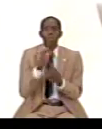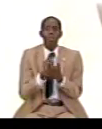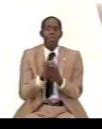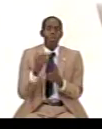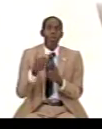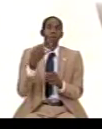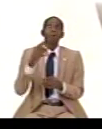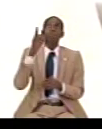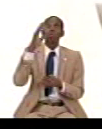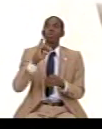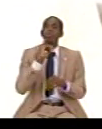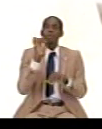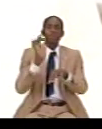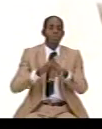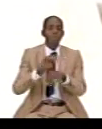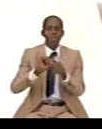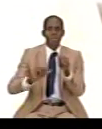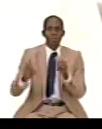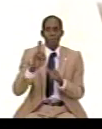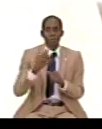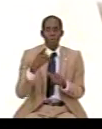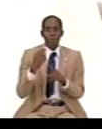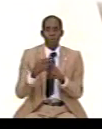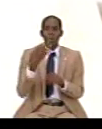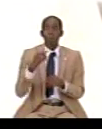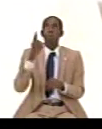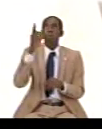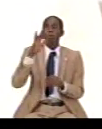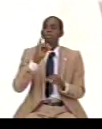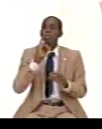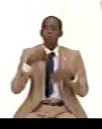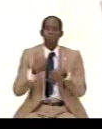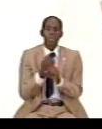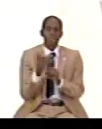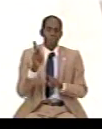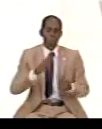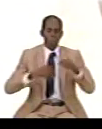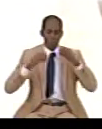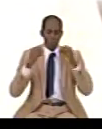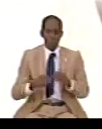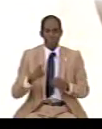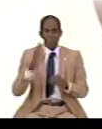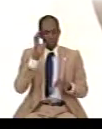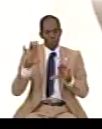people. The word of the Lord is making the people strong. You will do it as